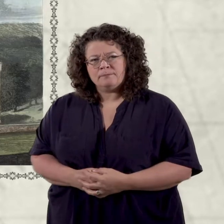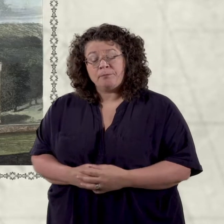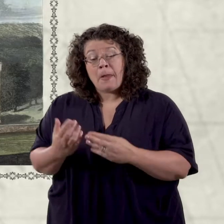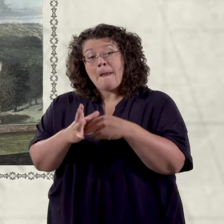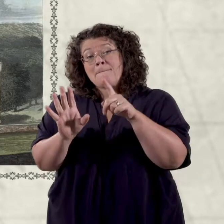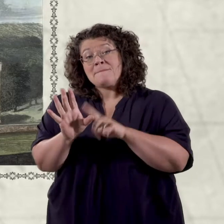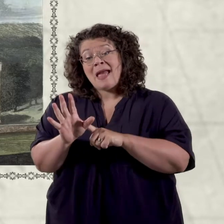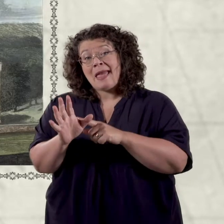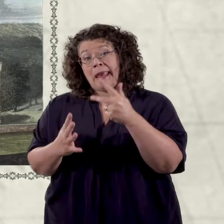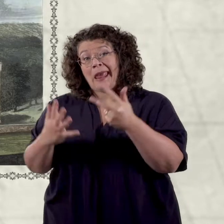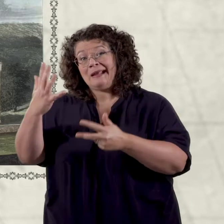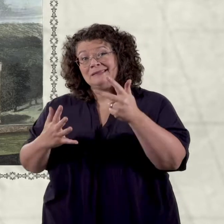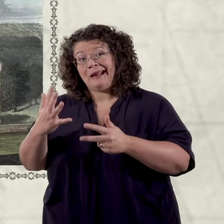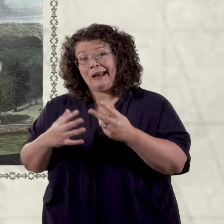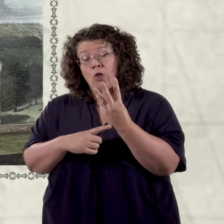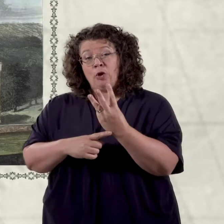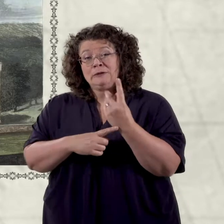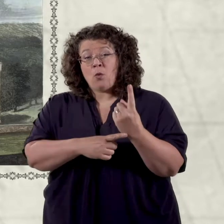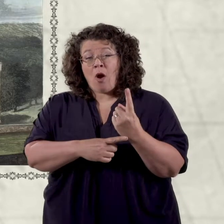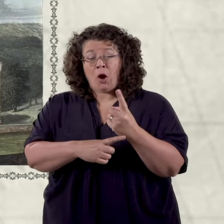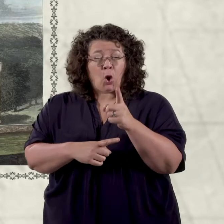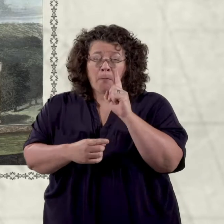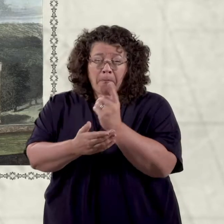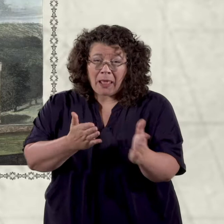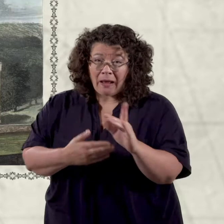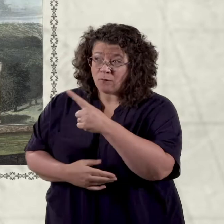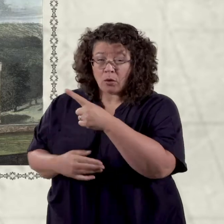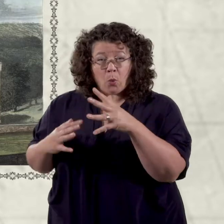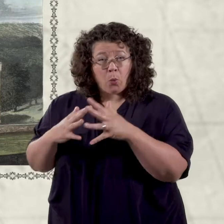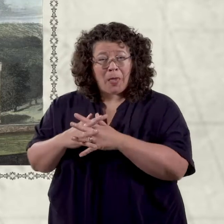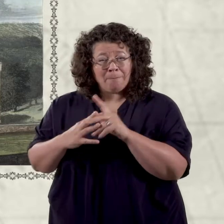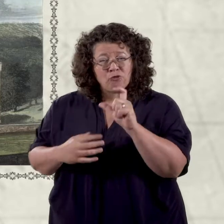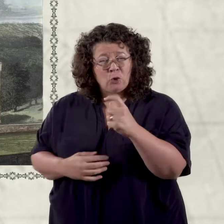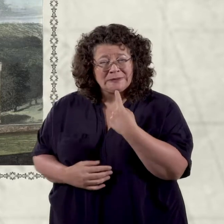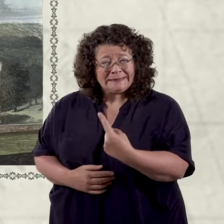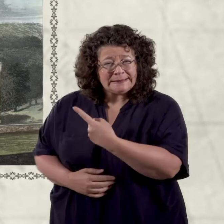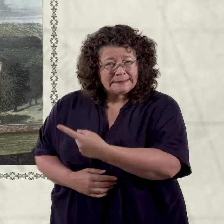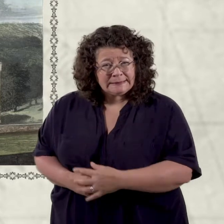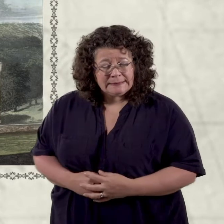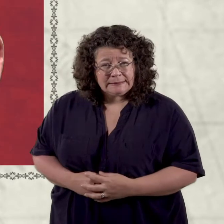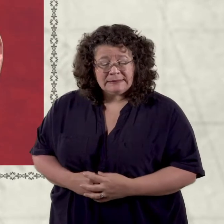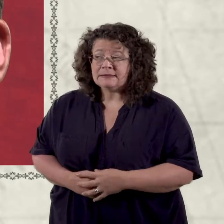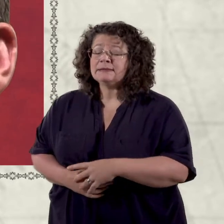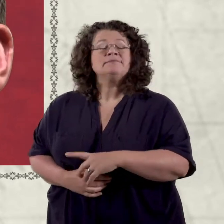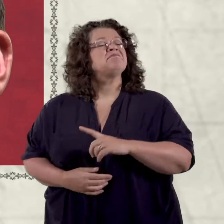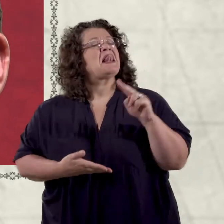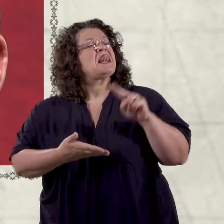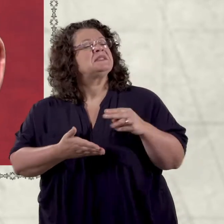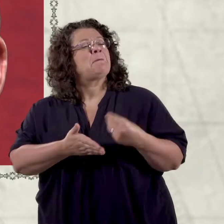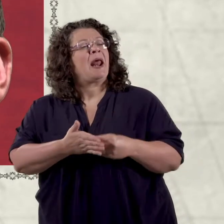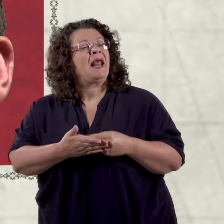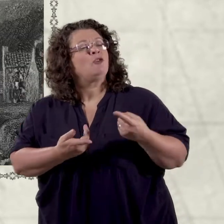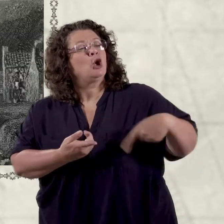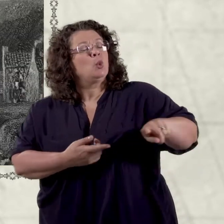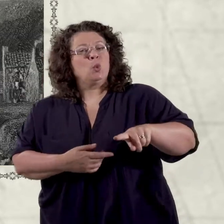And in May 1831, you would not believe what William Crochet said. Less money for